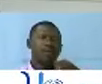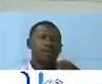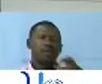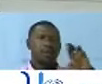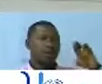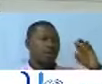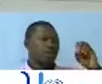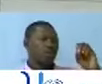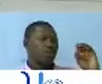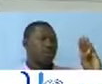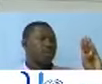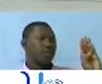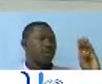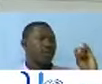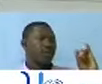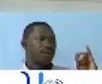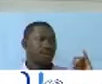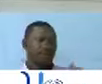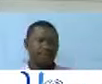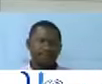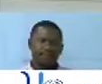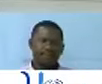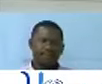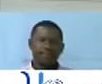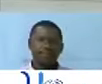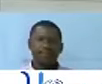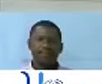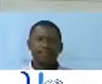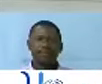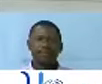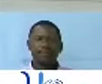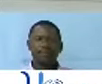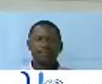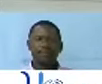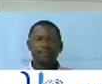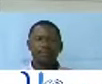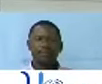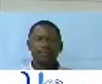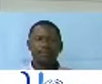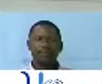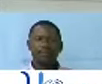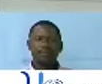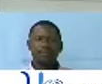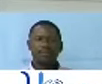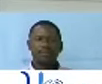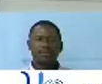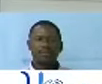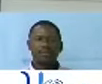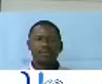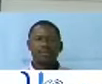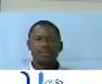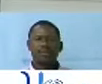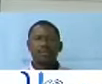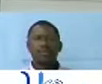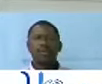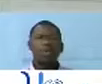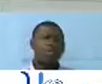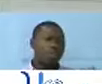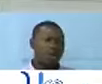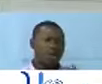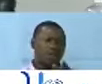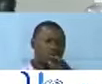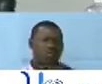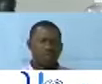letter di sakku nak ci chief justice Brobby ne dal na wacc place am. Why the request for